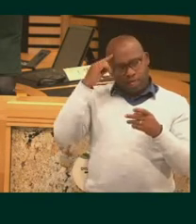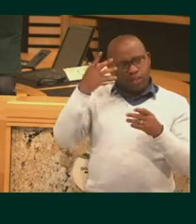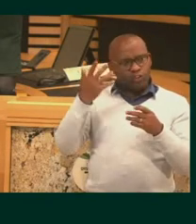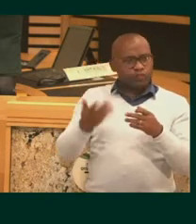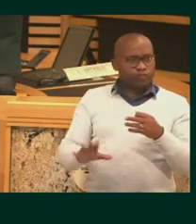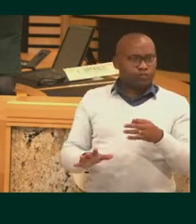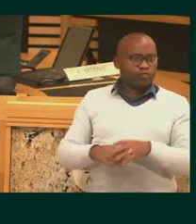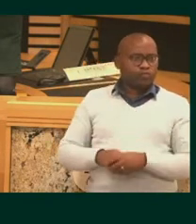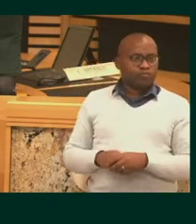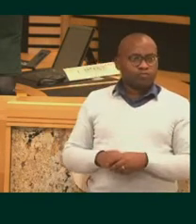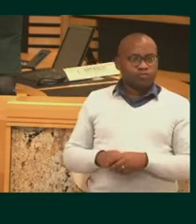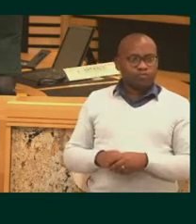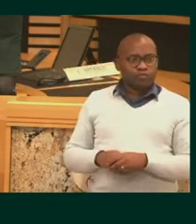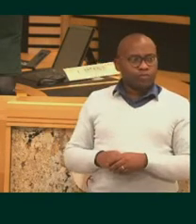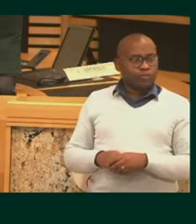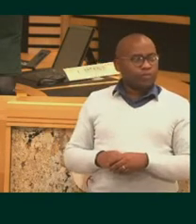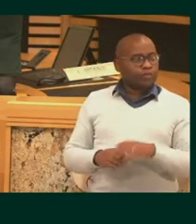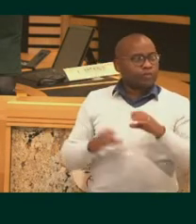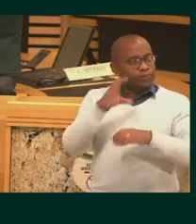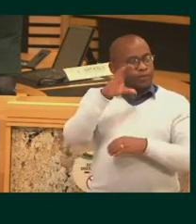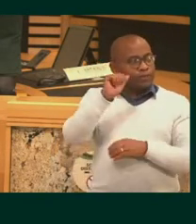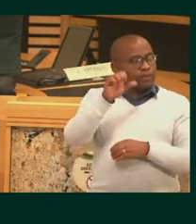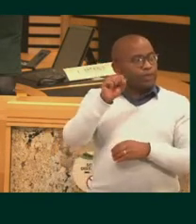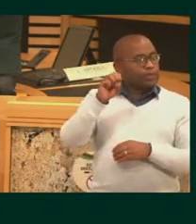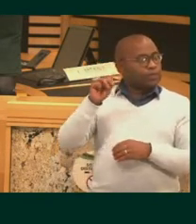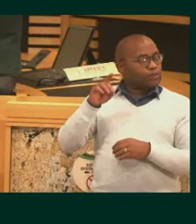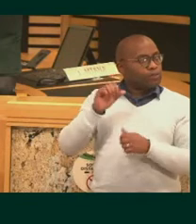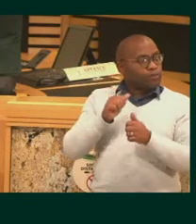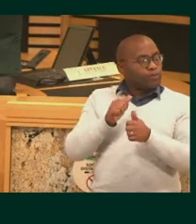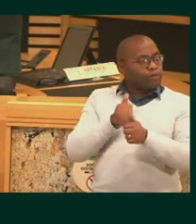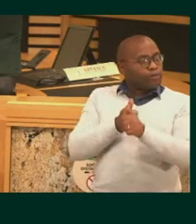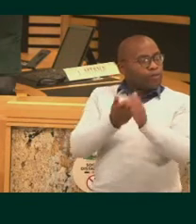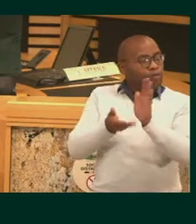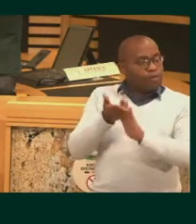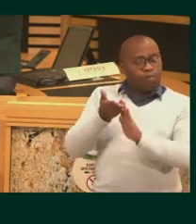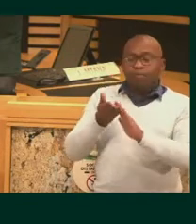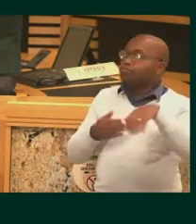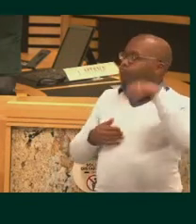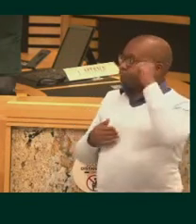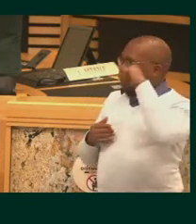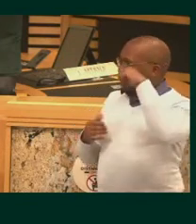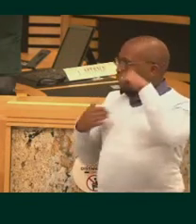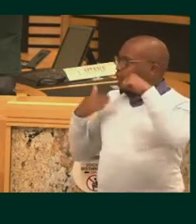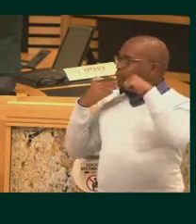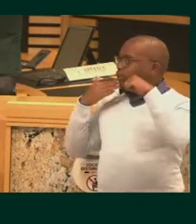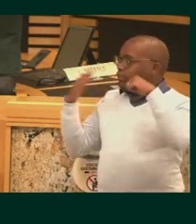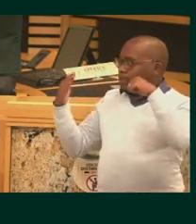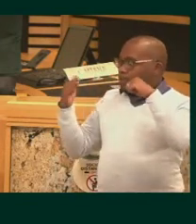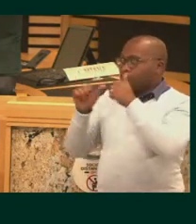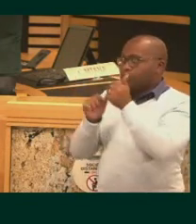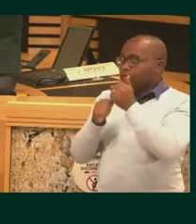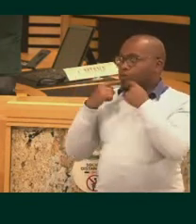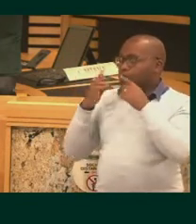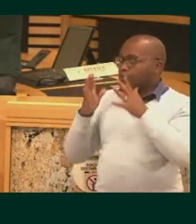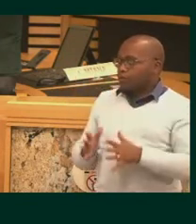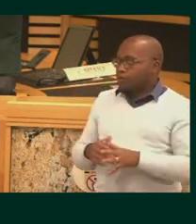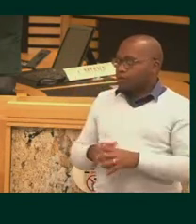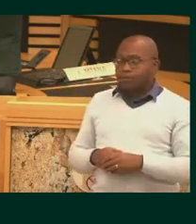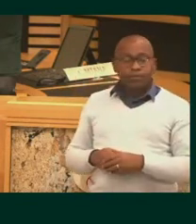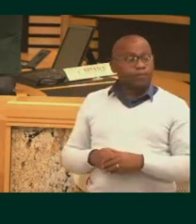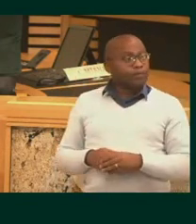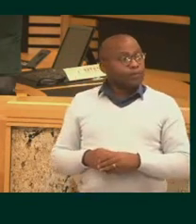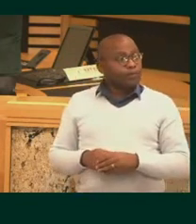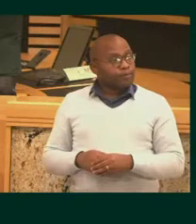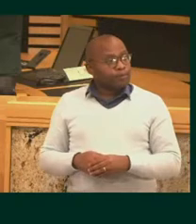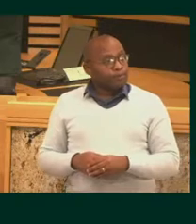all thank you honorable honorable C any follow up yes honor thank you honorable Deputy speaker um perhaps I